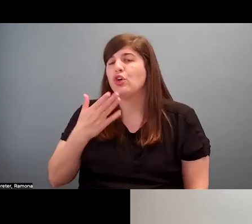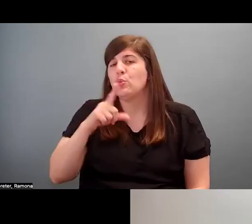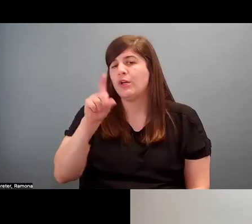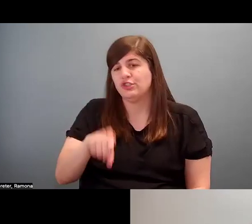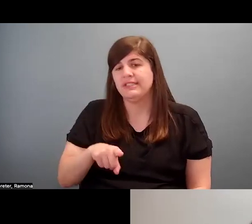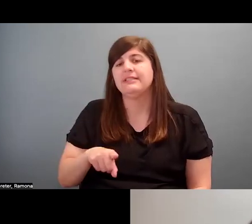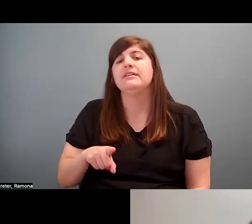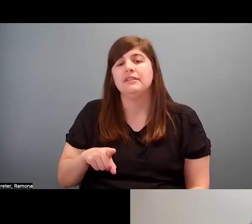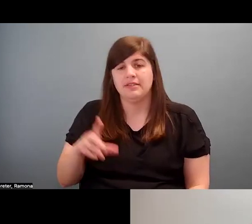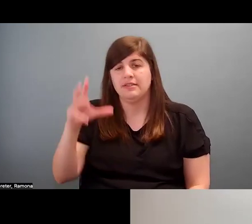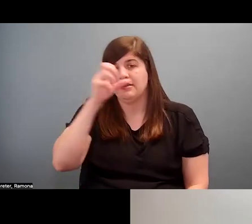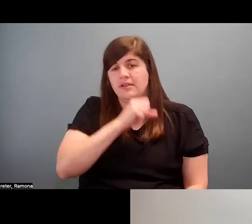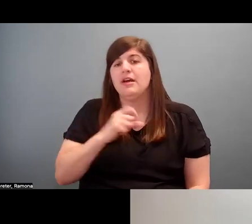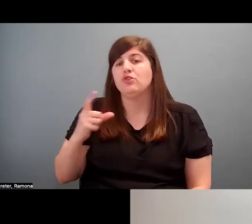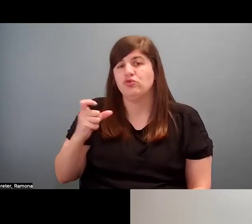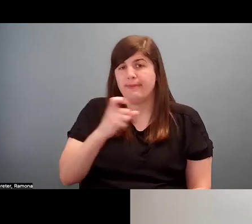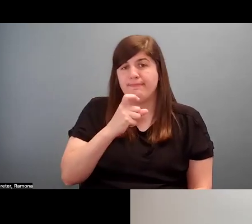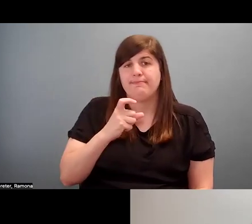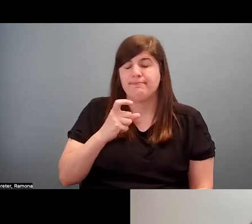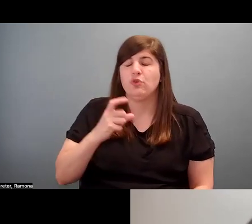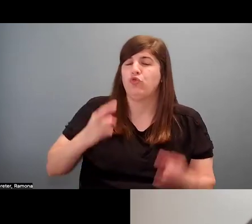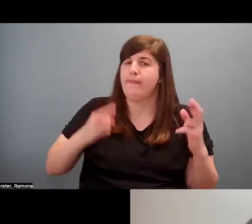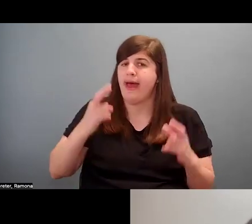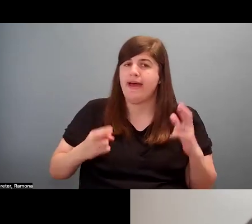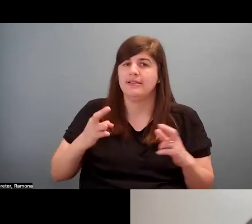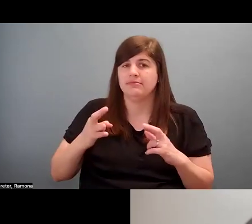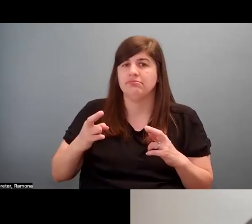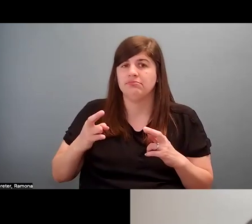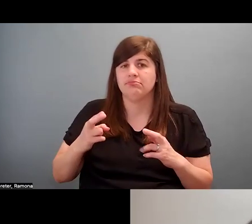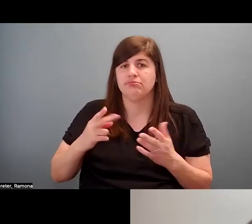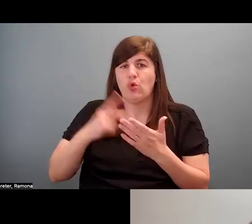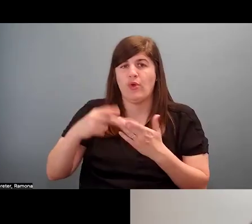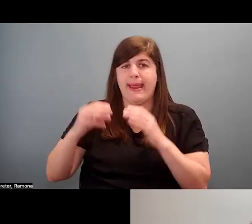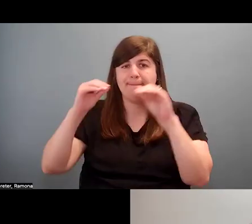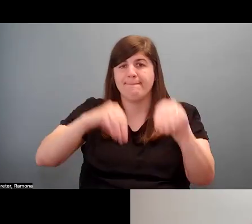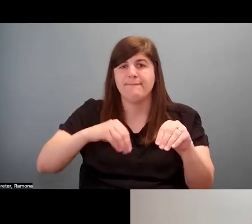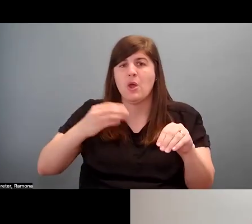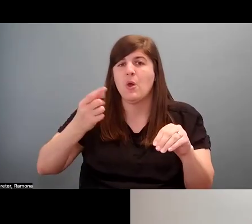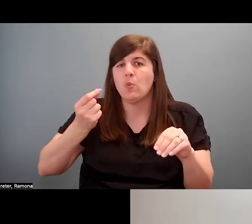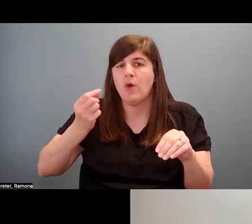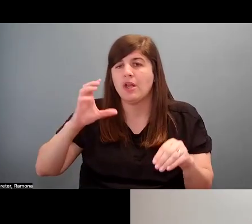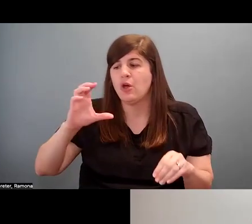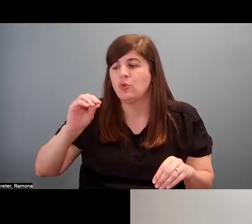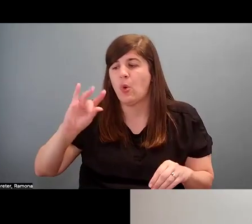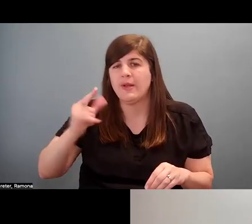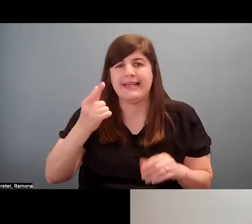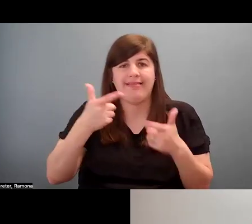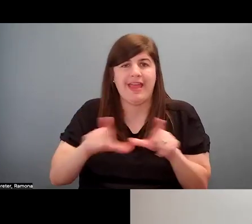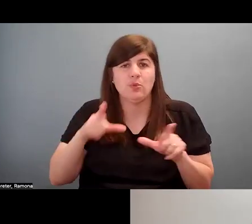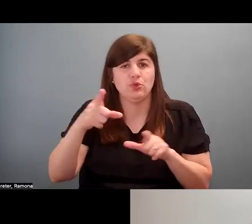So presumably the shrimp is programmed, the robot shrimp is like Yes. programmed with something. What coding language do you use when coding